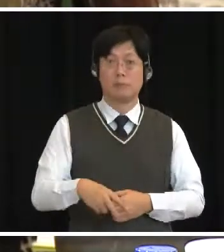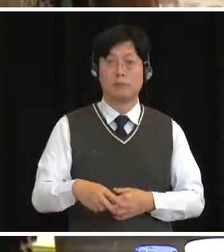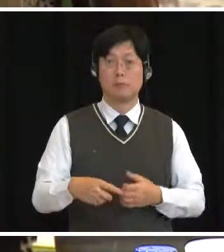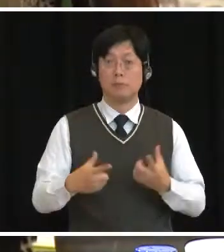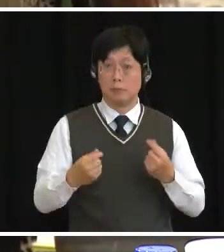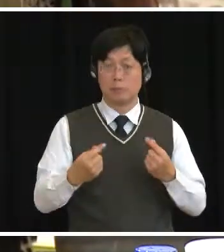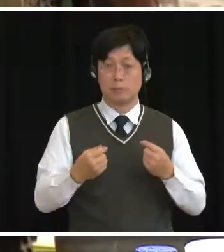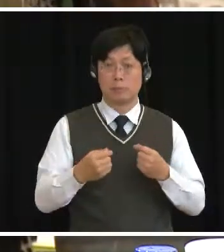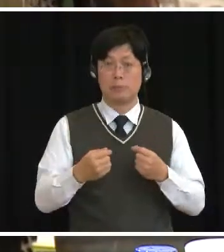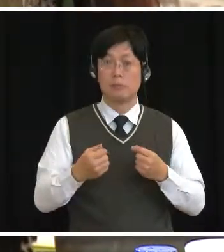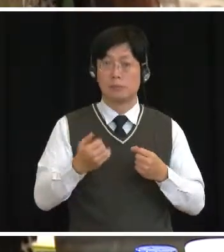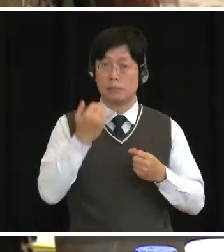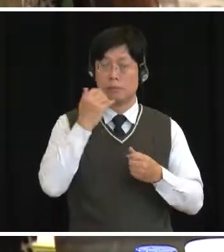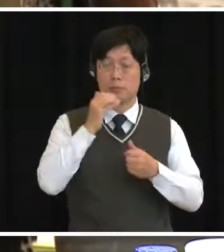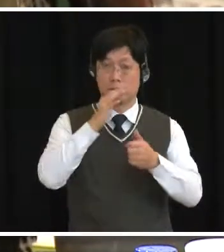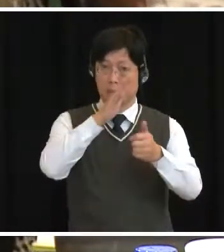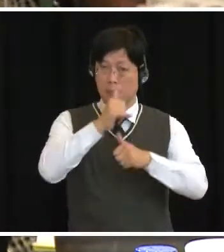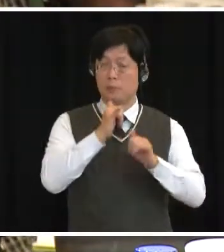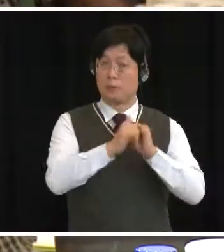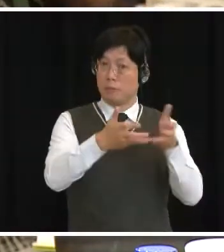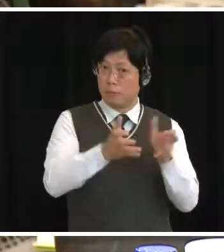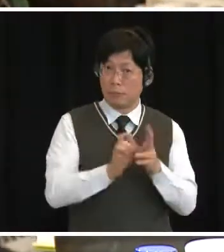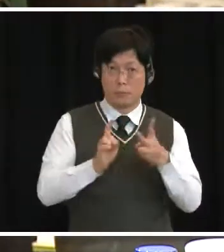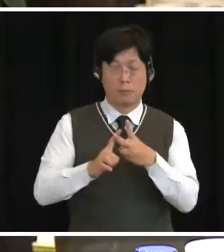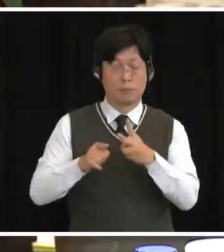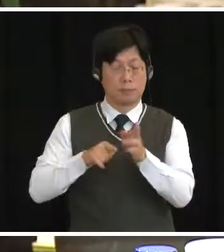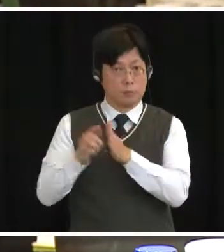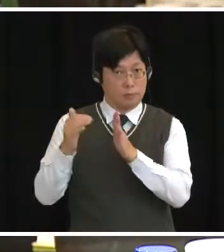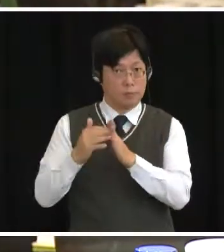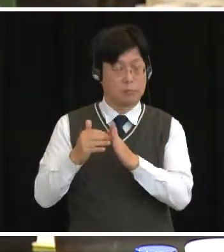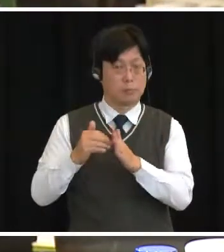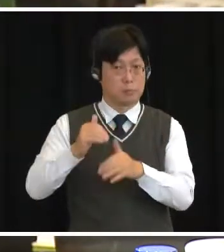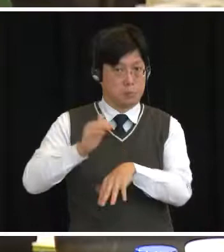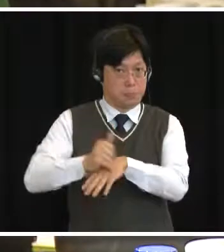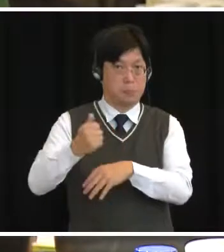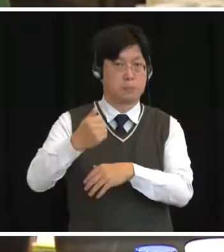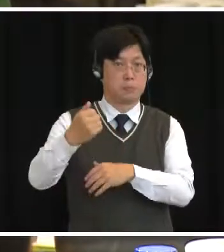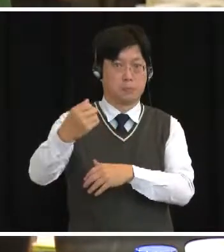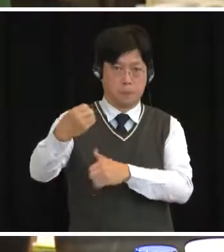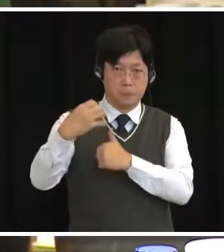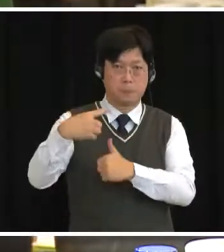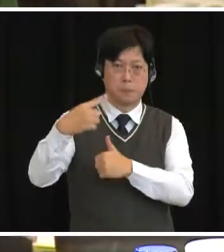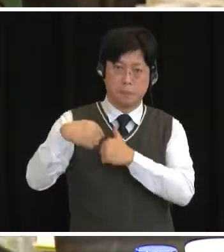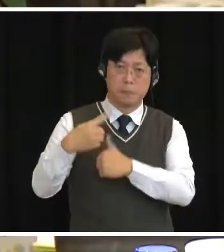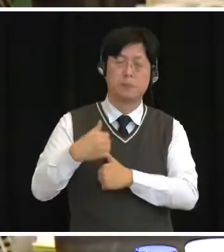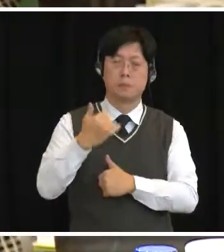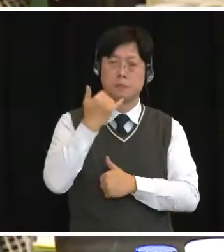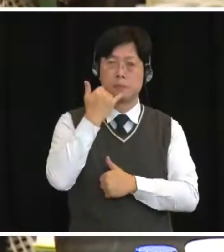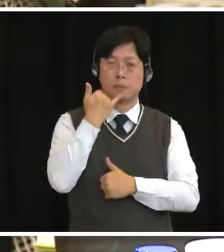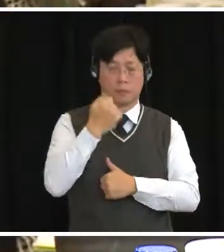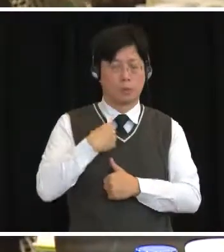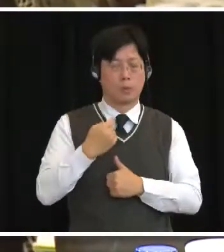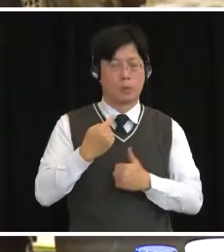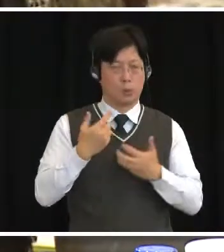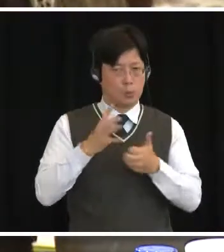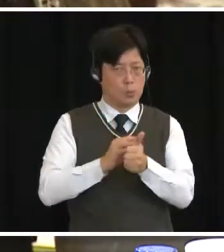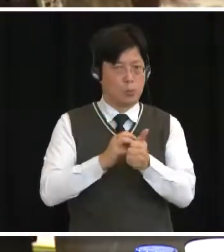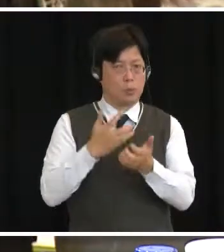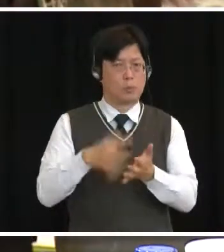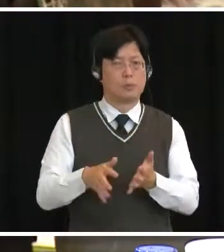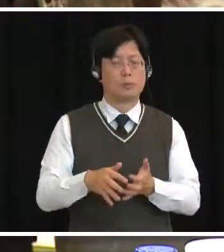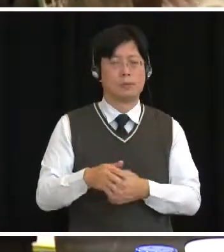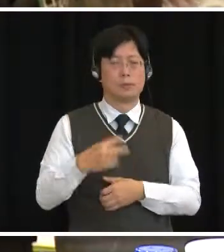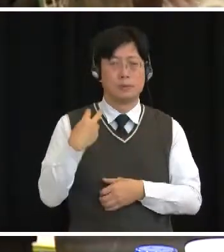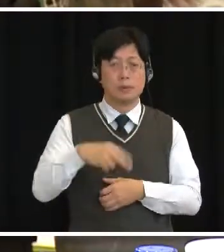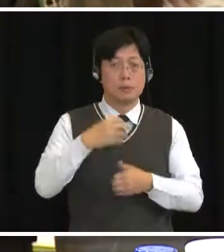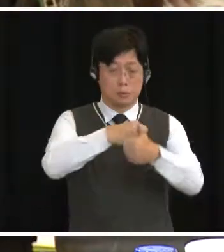kind of meetings. We've heard opinions from NGOs and experts, and